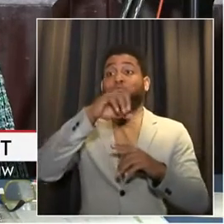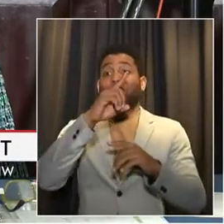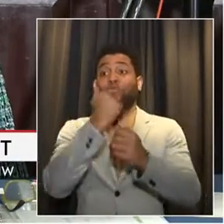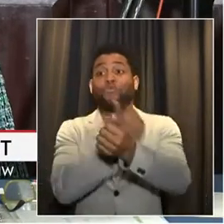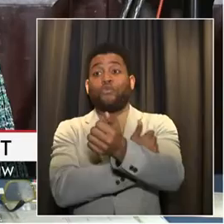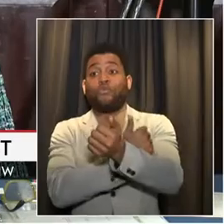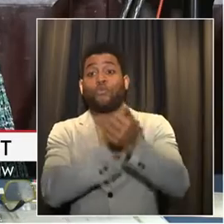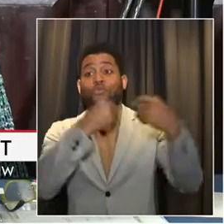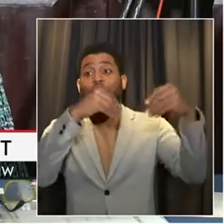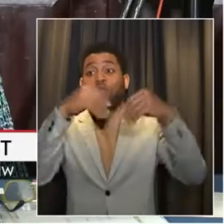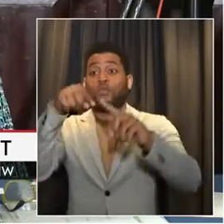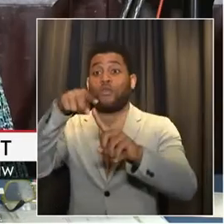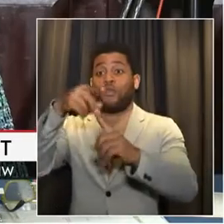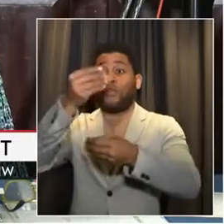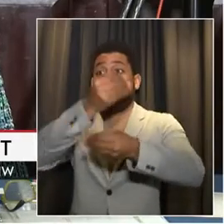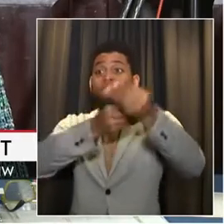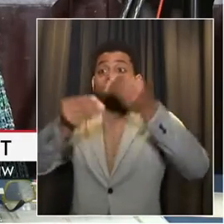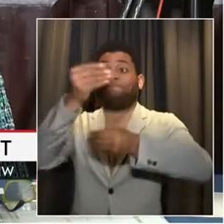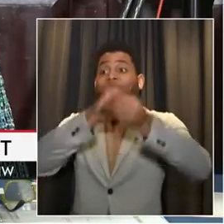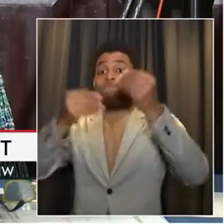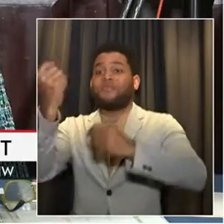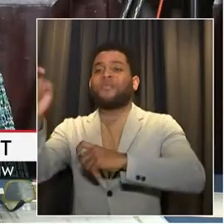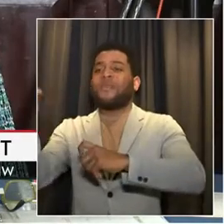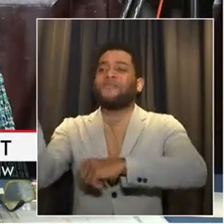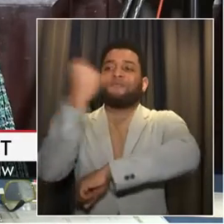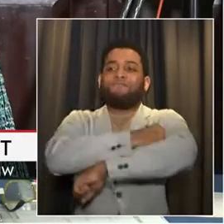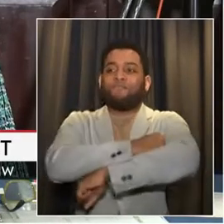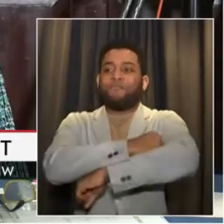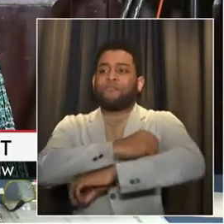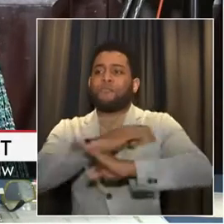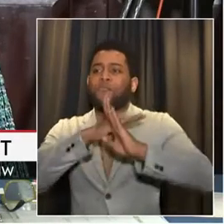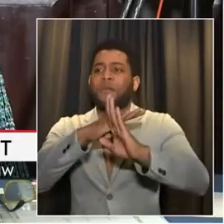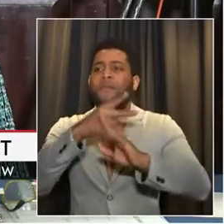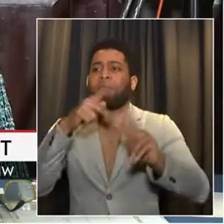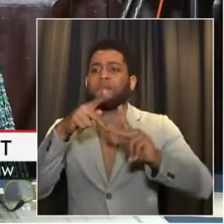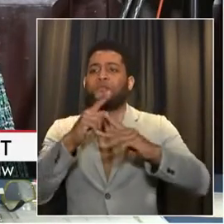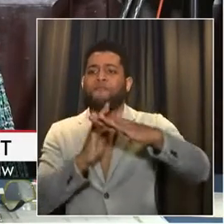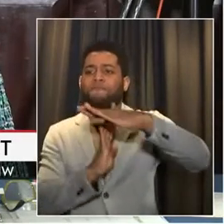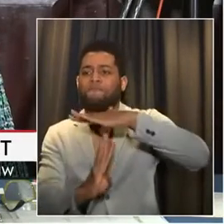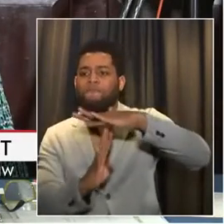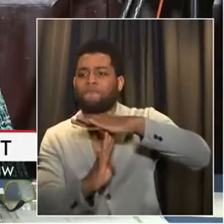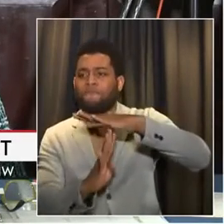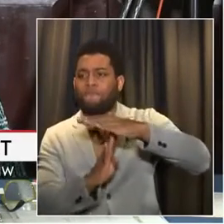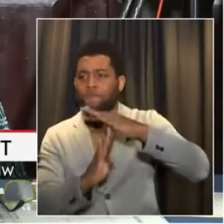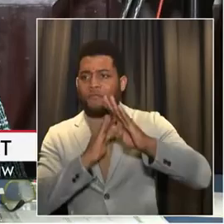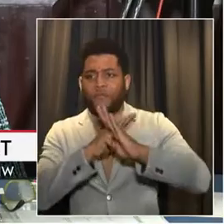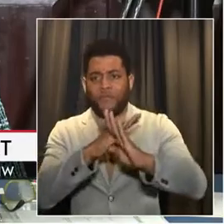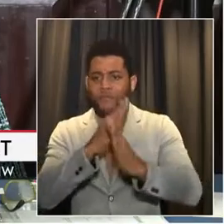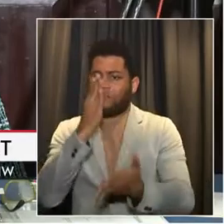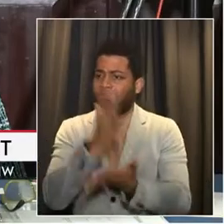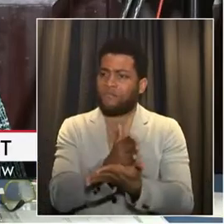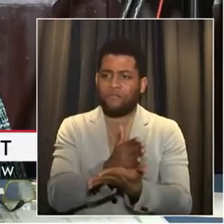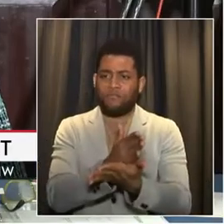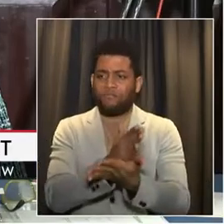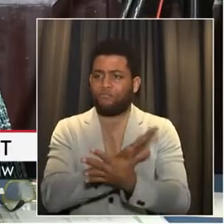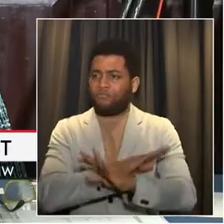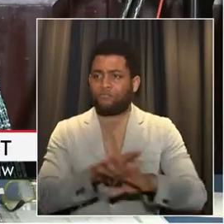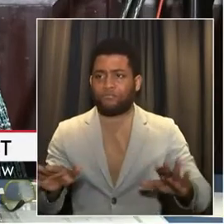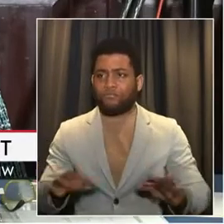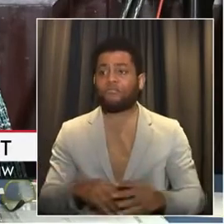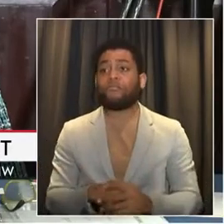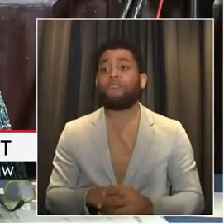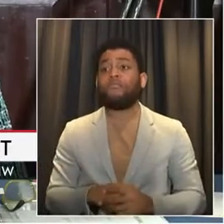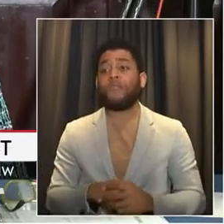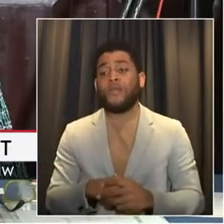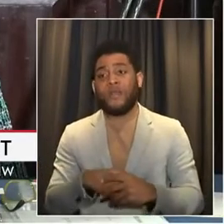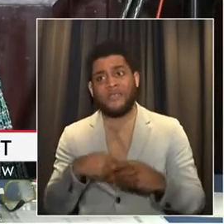people from going into that open air drug market, and gives them a better ability to deploy their limited resources to address